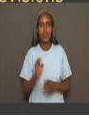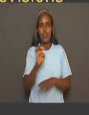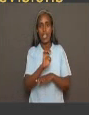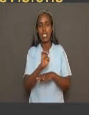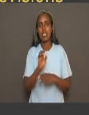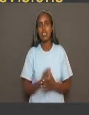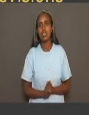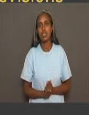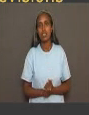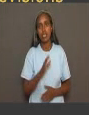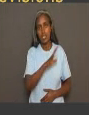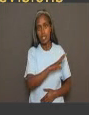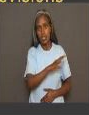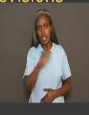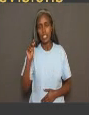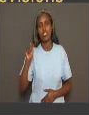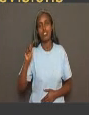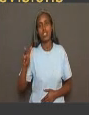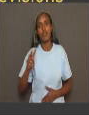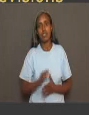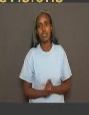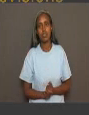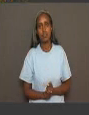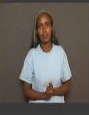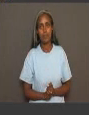vehicles, and televisions.